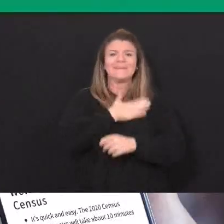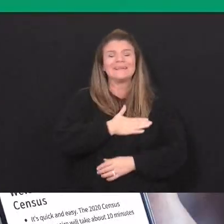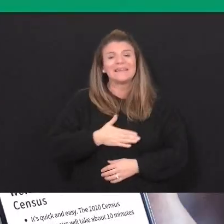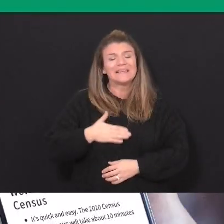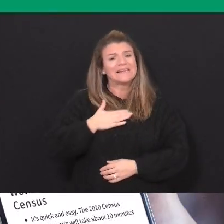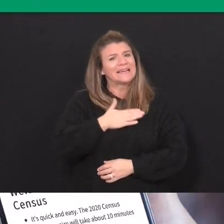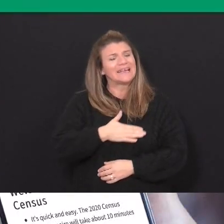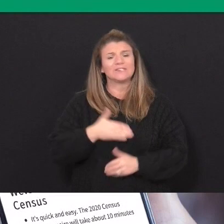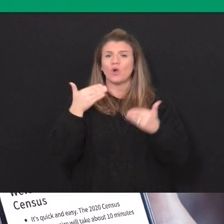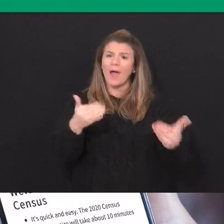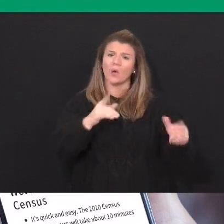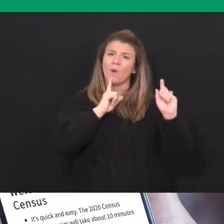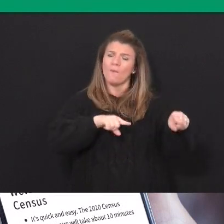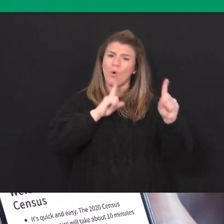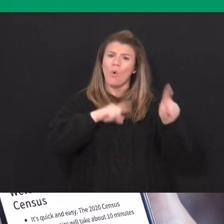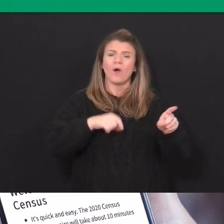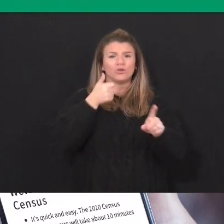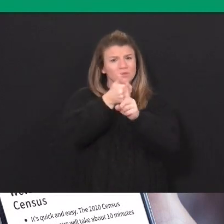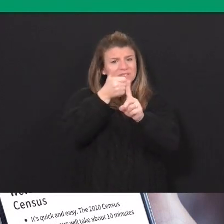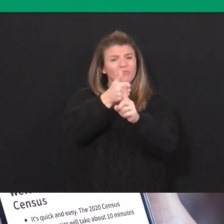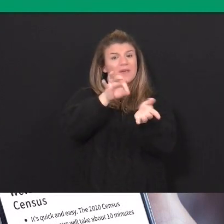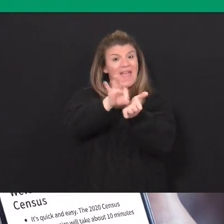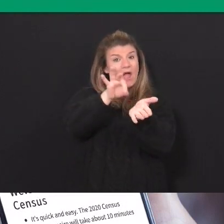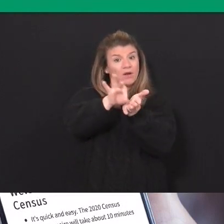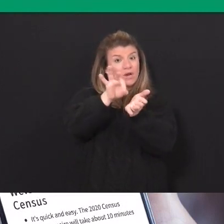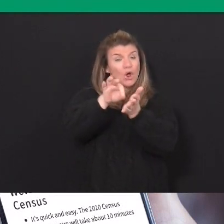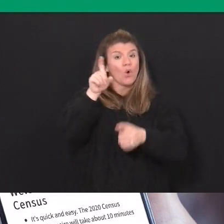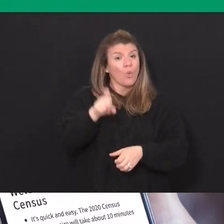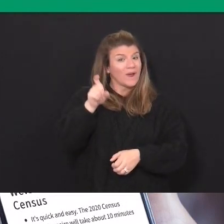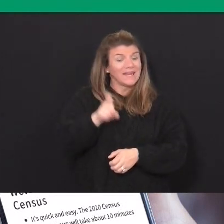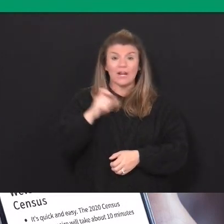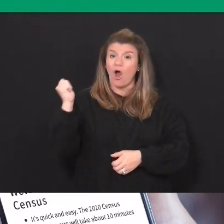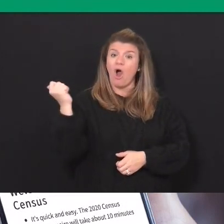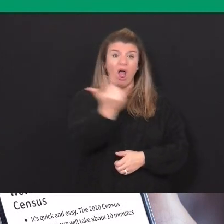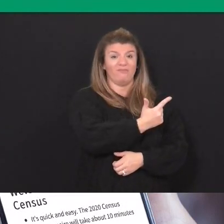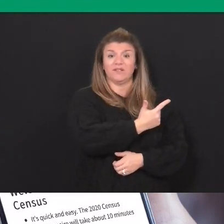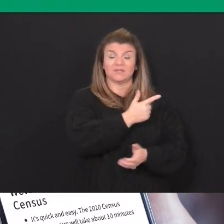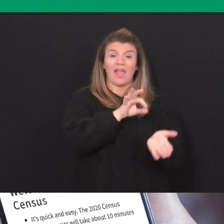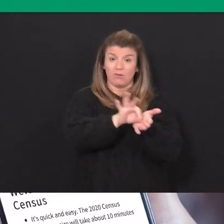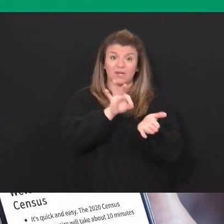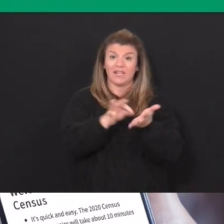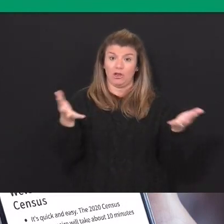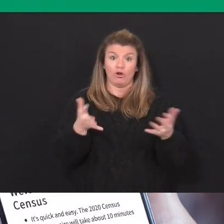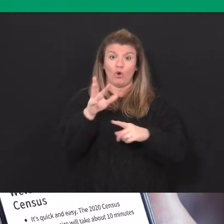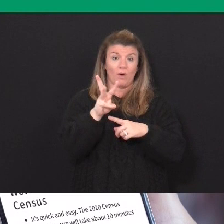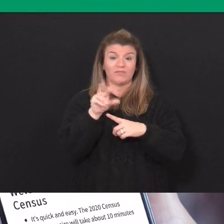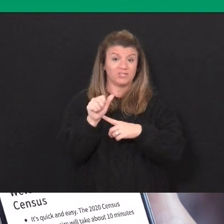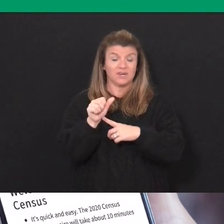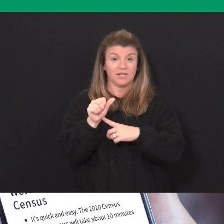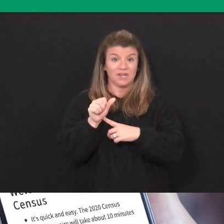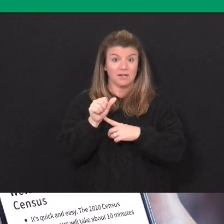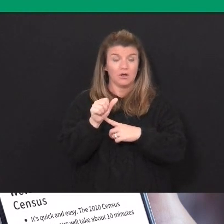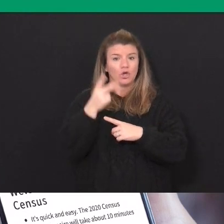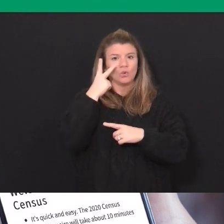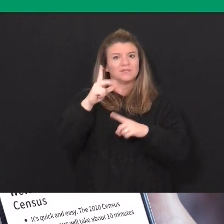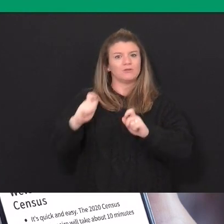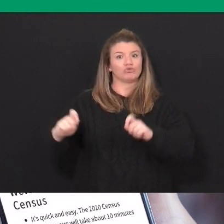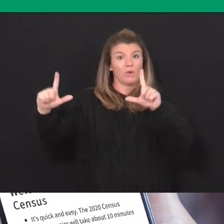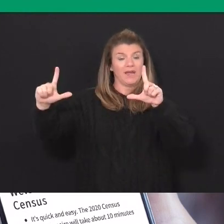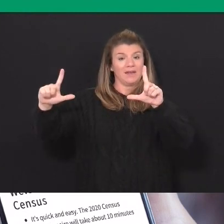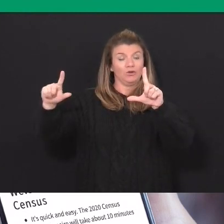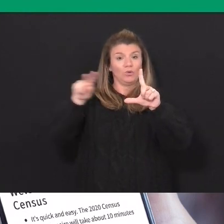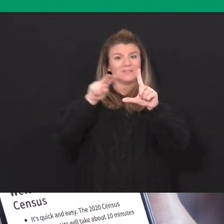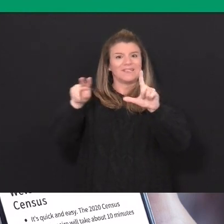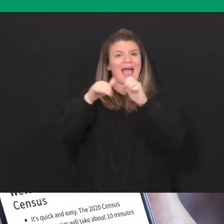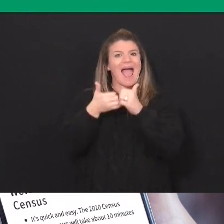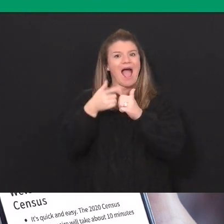make all the reports and be counted, because we need every single West Virginian counted. Again, you'll see it up on the screen, and